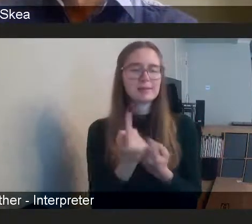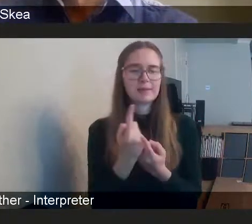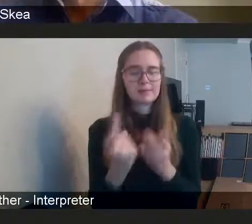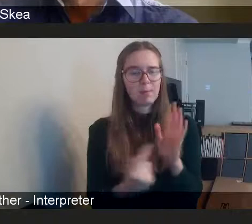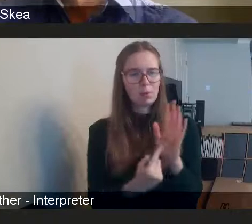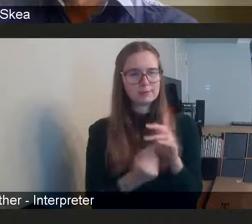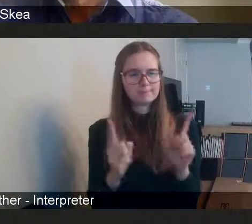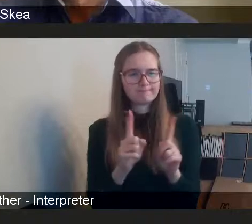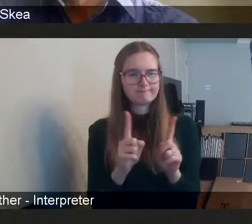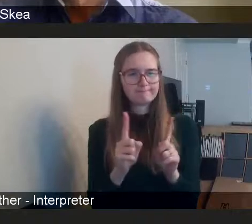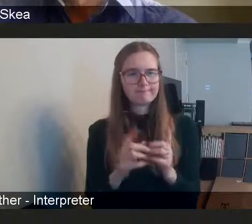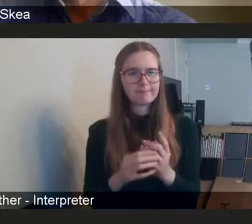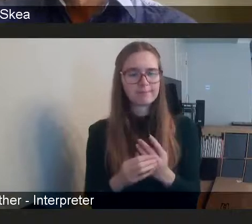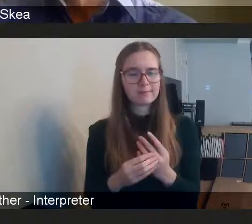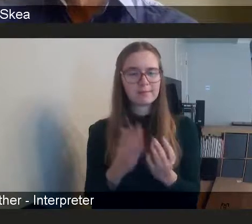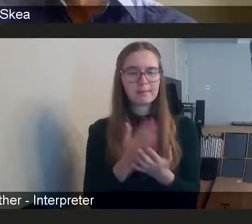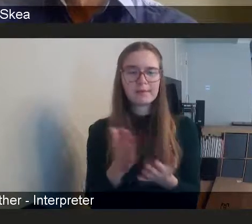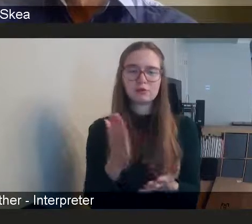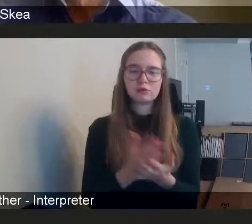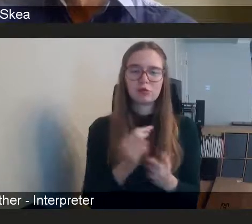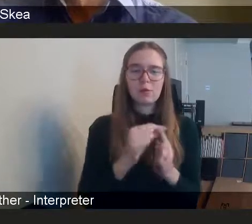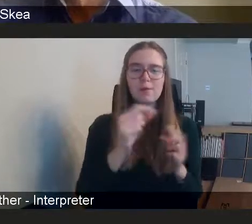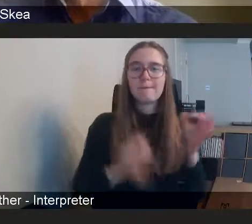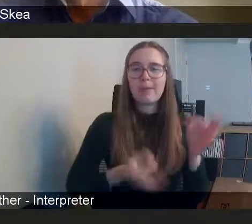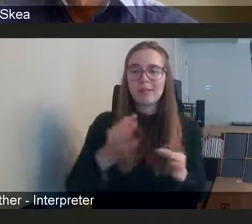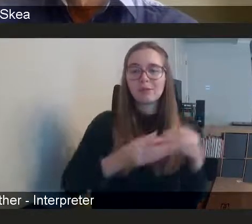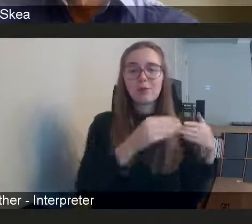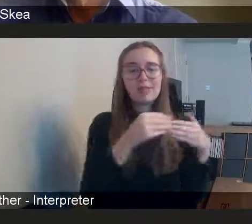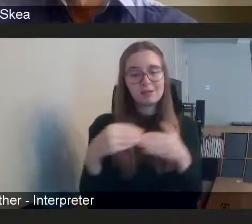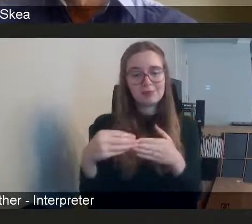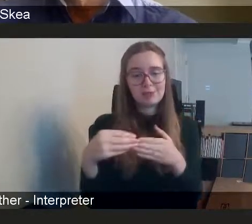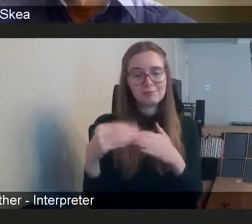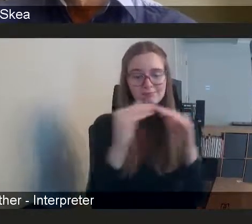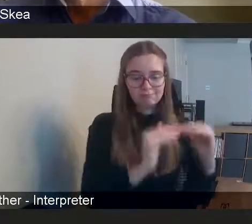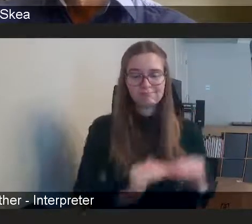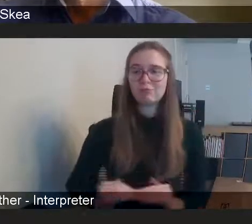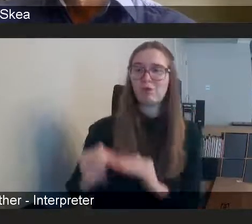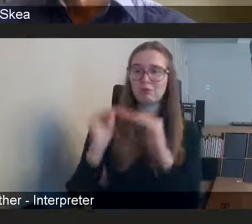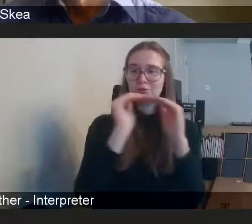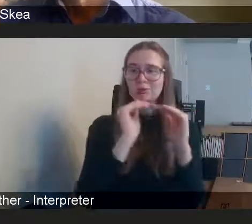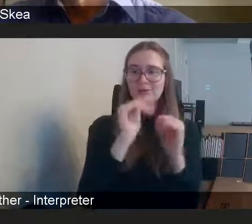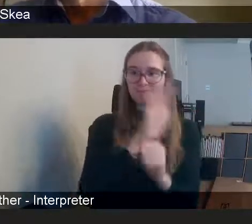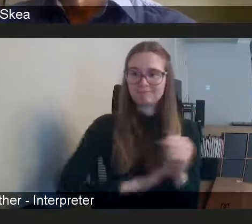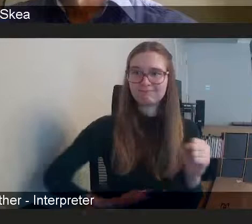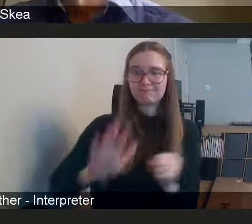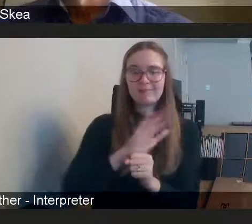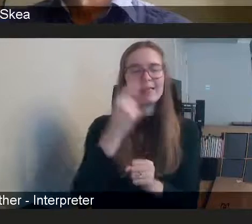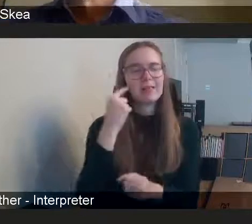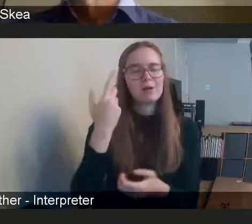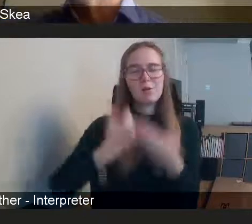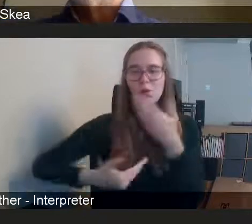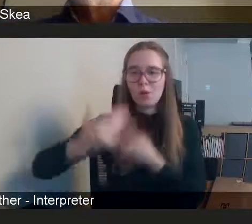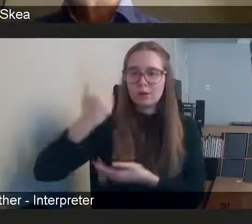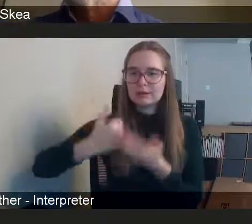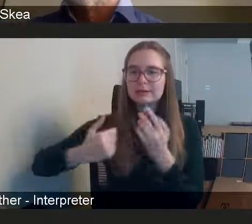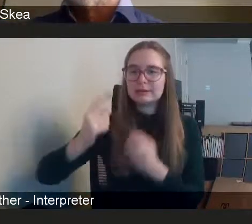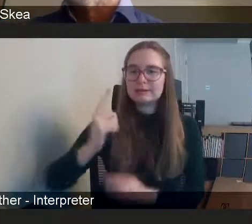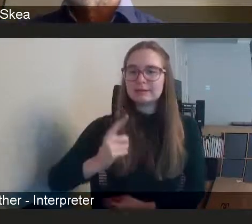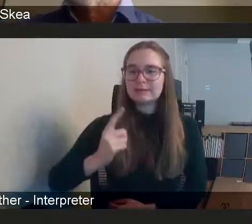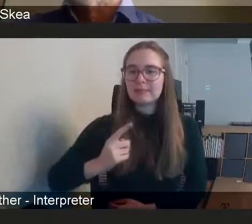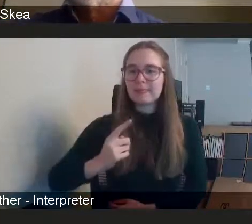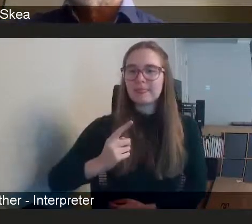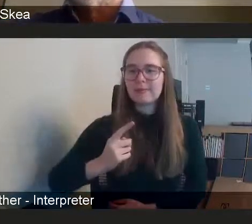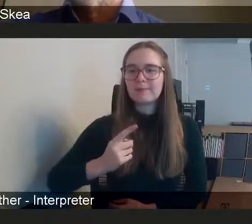that there's kind of consensus and political leadership across the spectrum. I think historically, climate